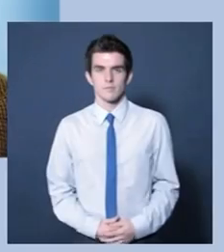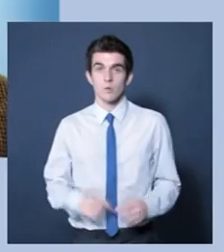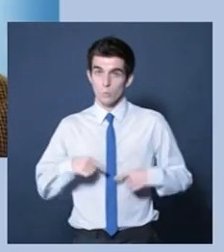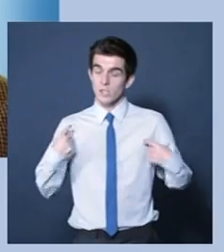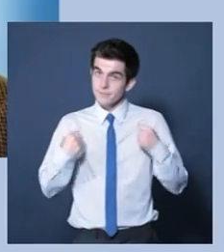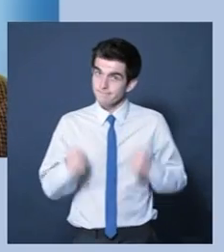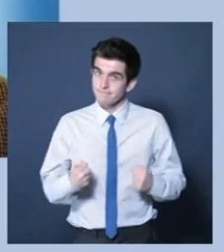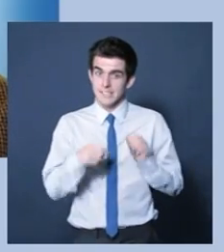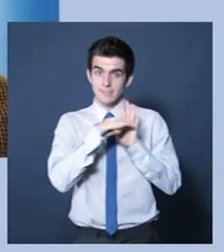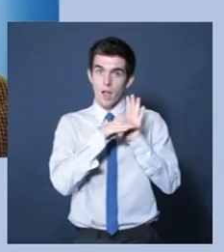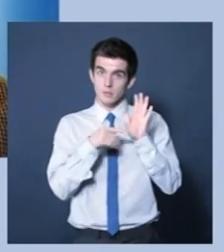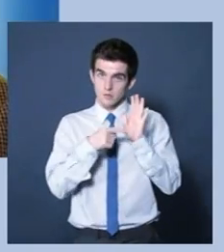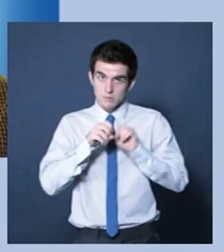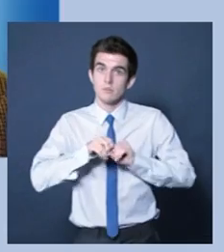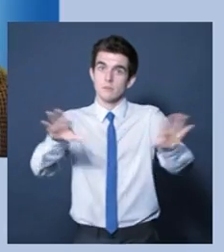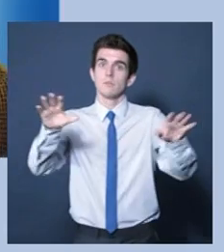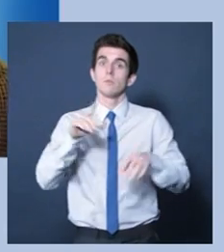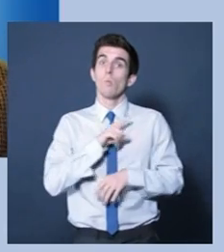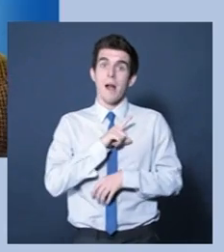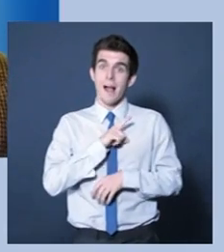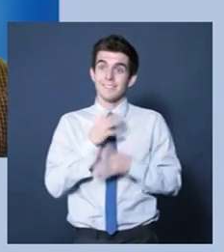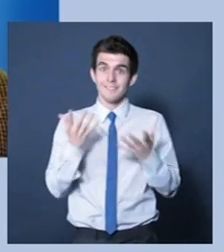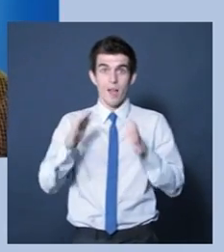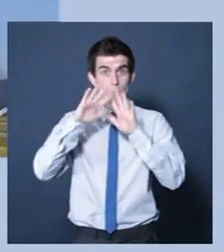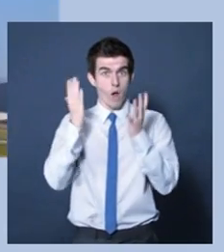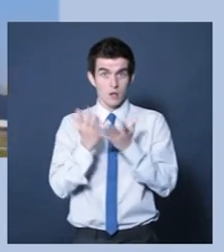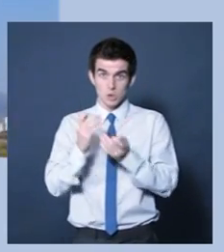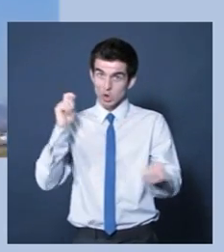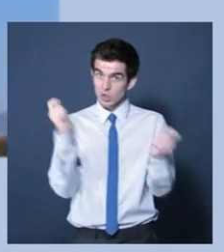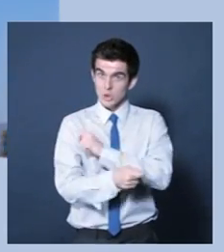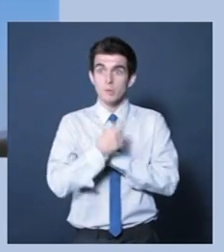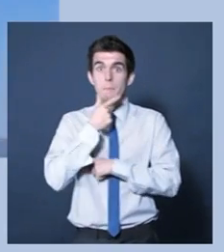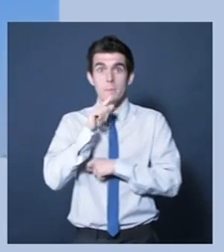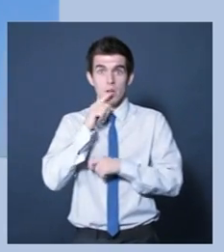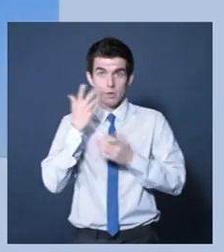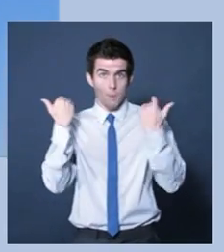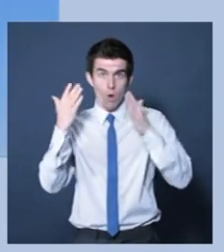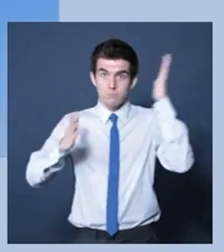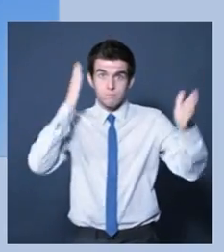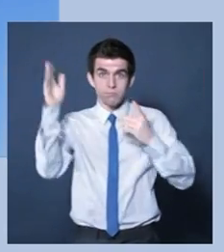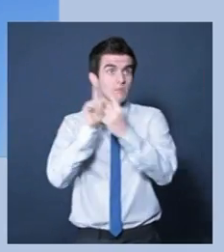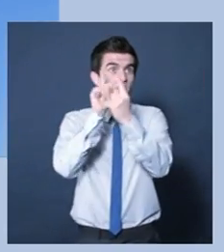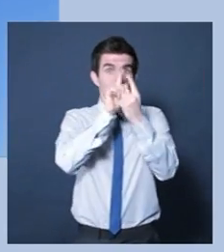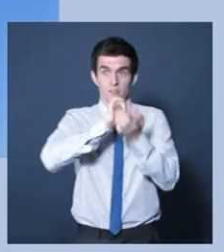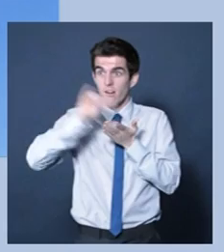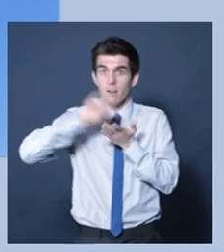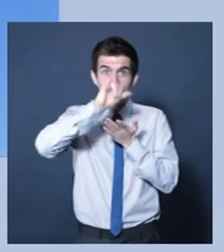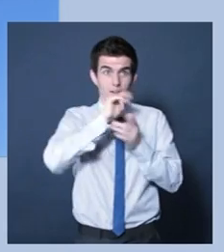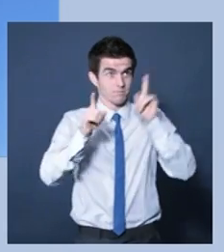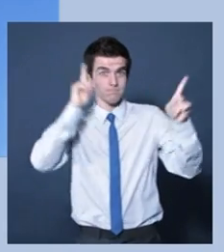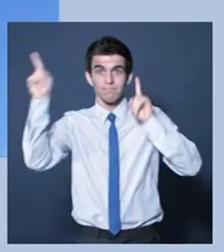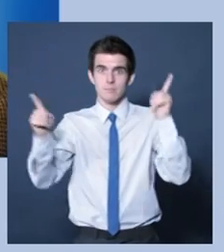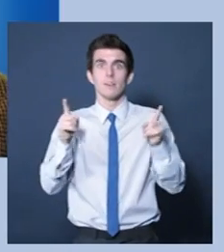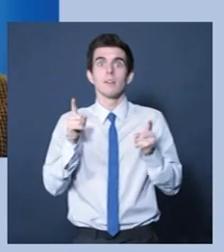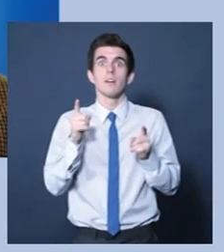We feel it's important to have standards right the way across the board. Internationally, we're all moving around a lot more these days.